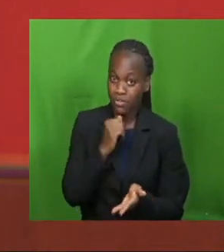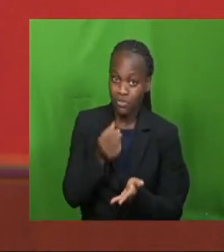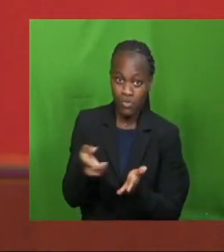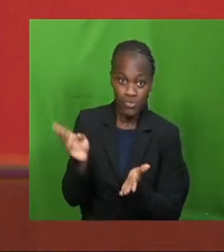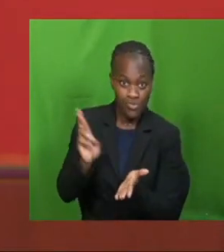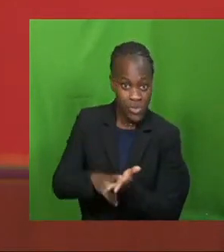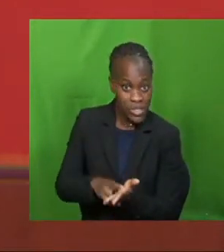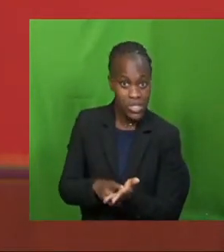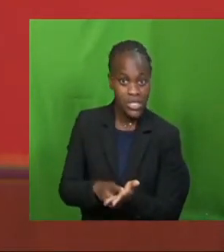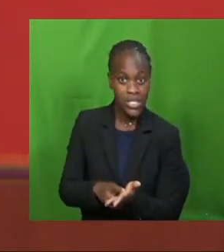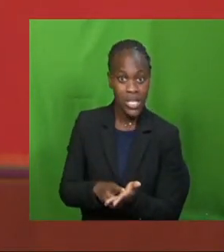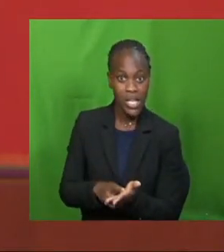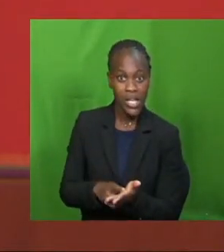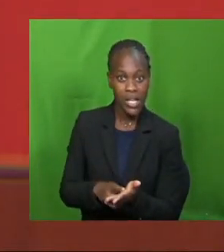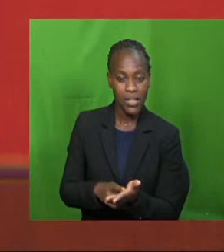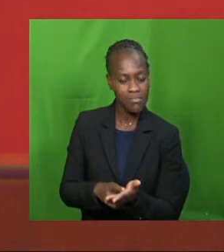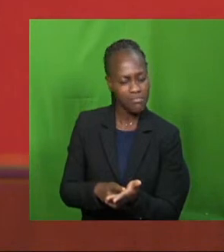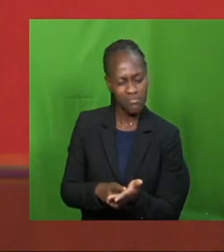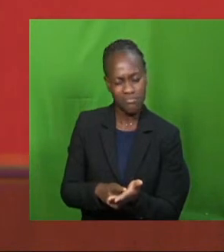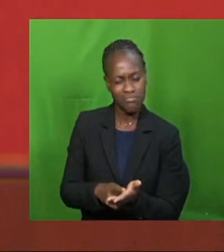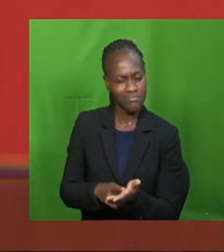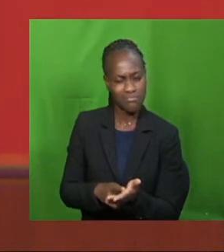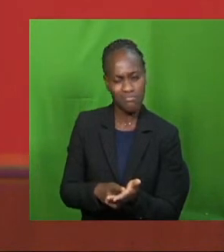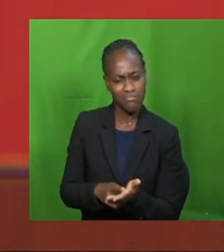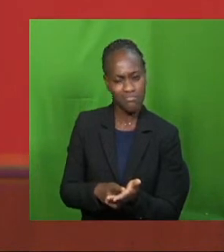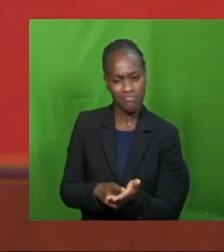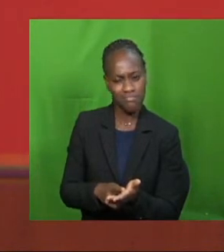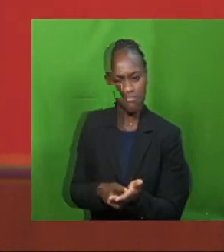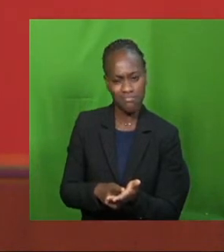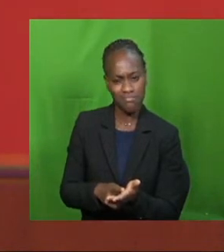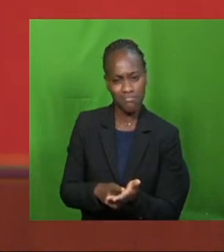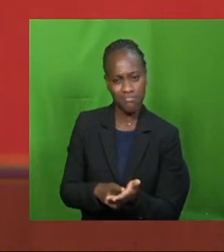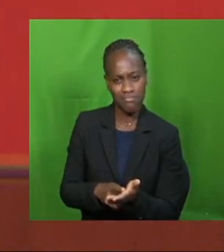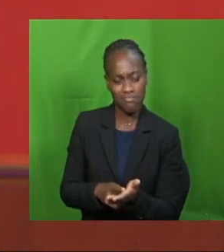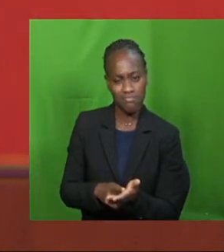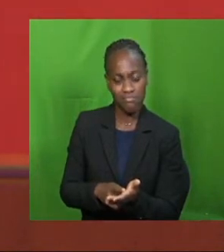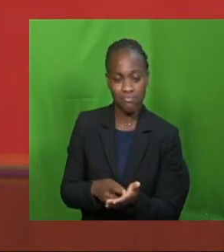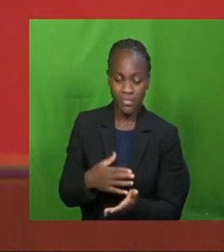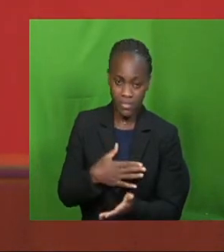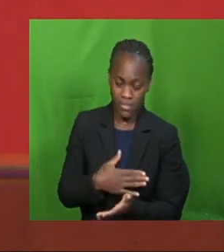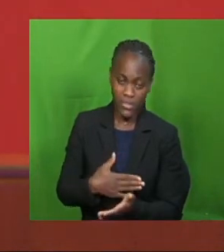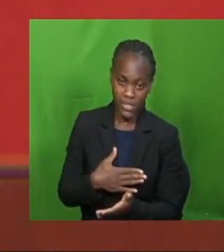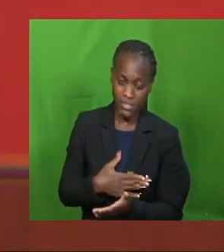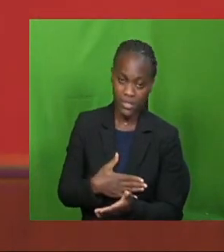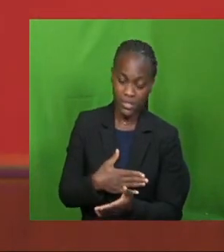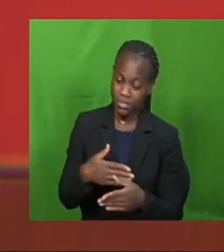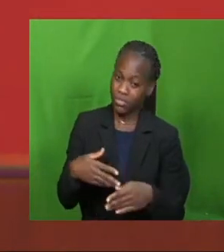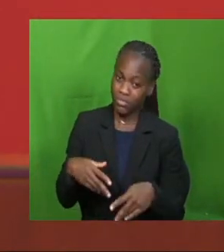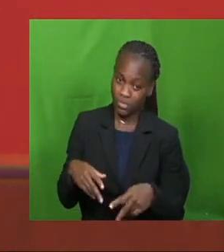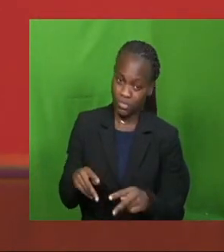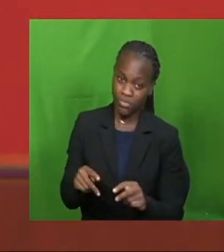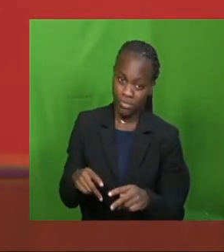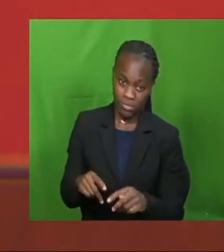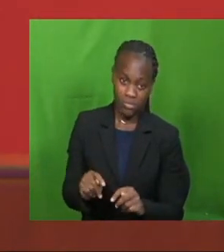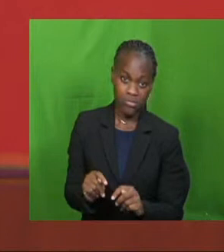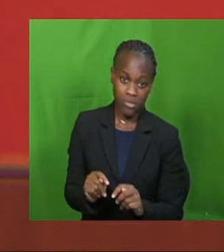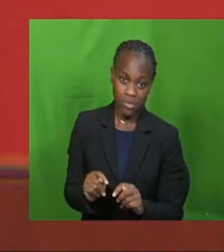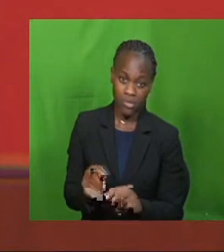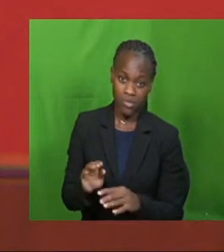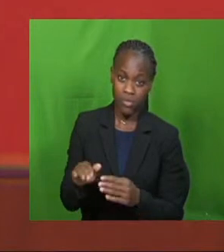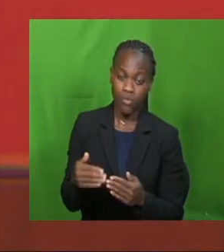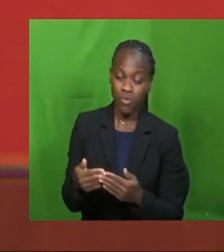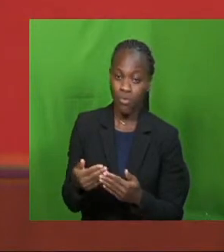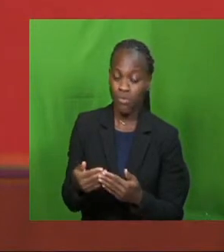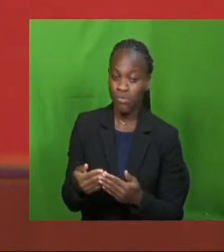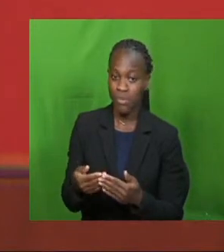your presence, it's a bit. So please, let's take note. I think I made this announcement the other